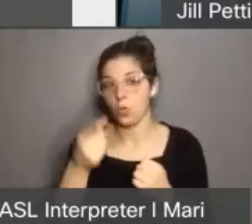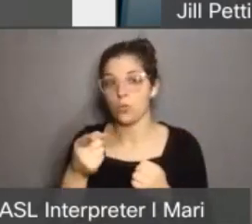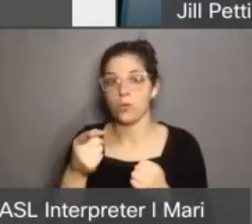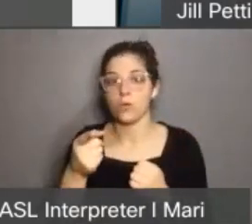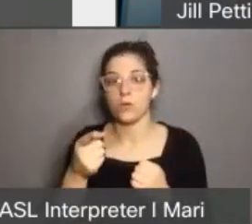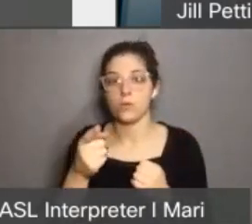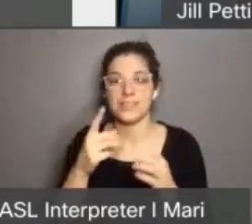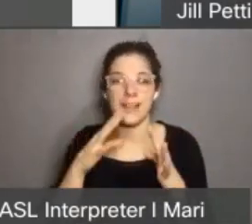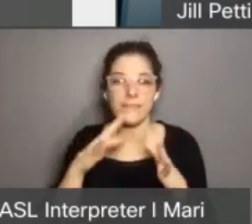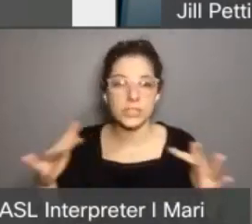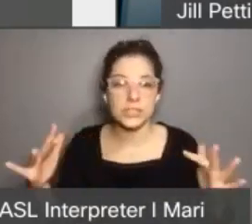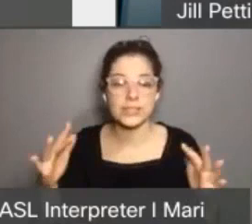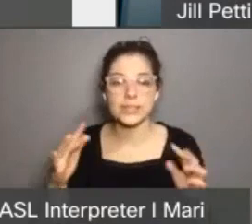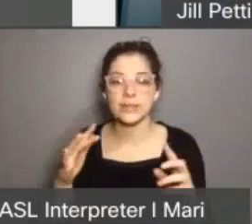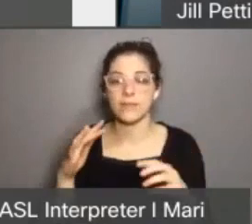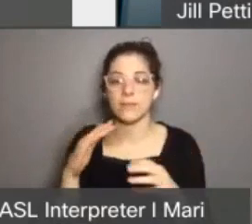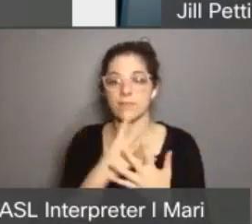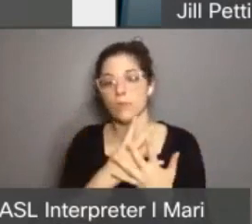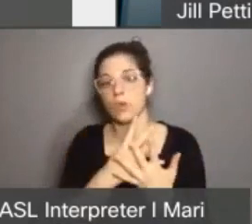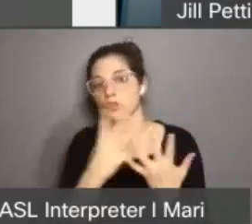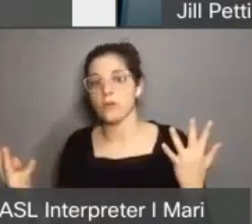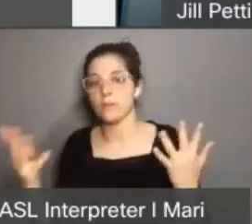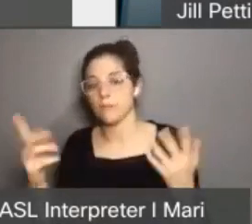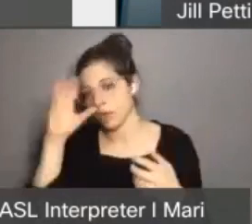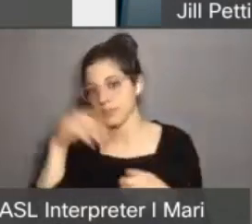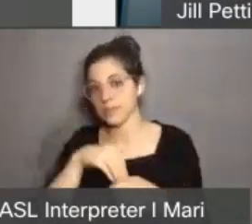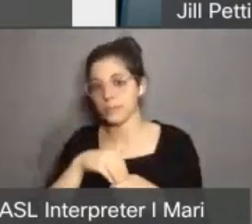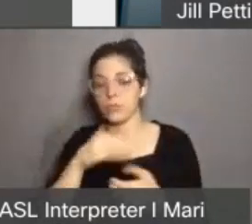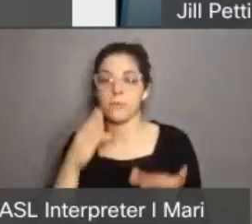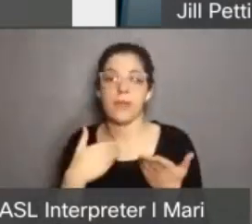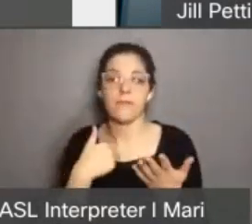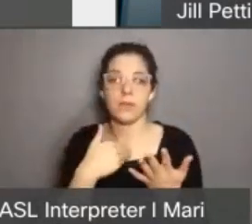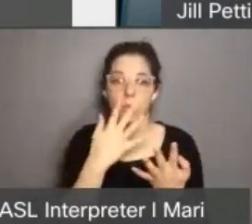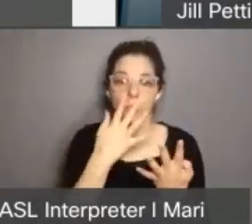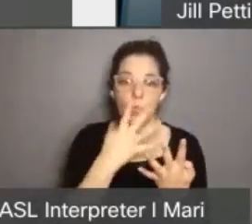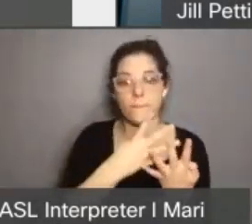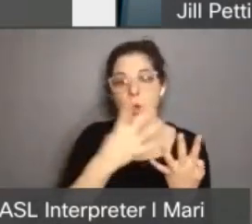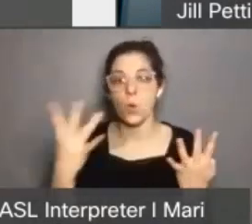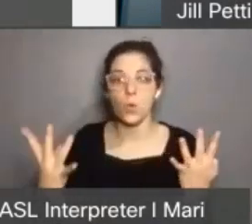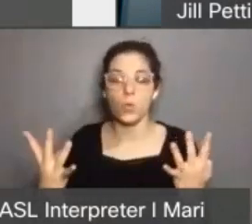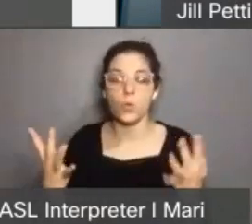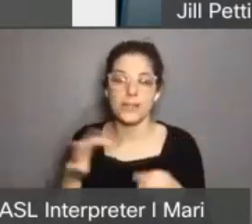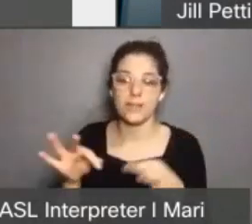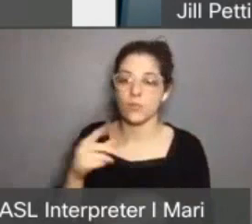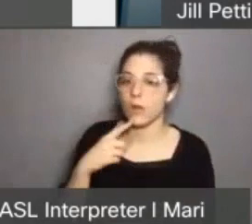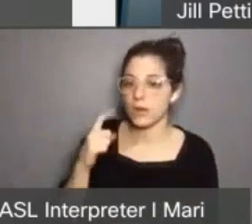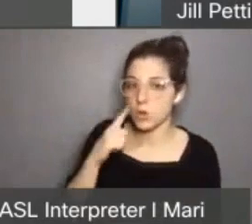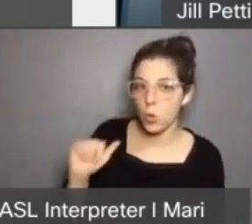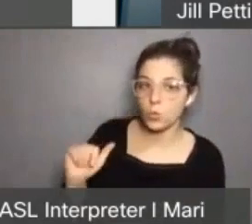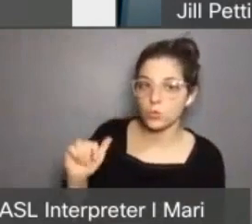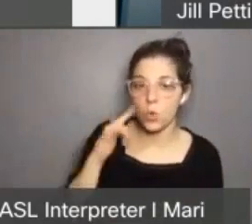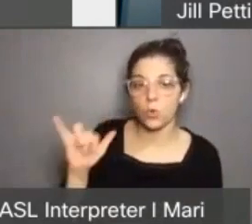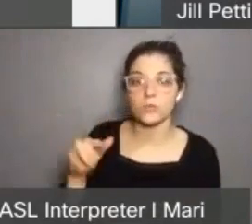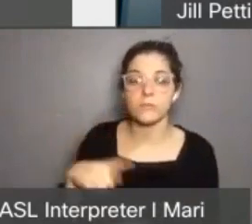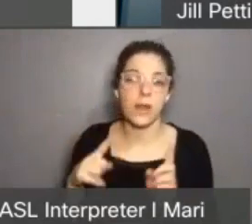such diversity on the spectrum, on the autism spectrum, so maybe having the colors of the rainbow rather than just red and gold. But other than that, I